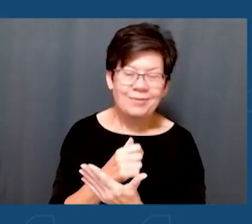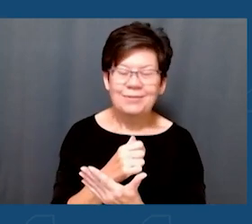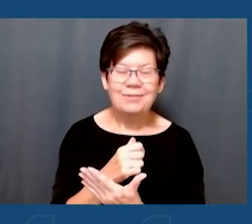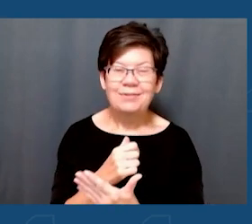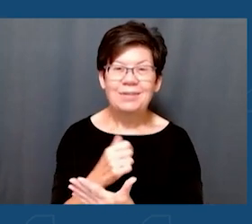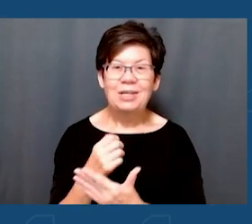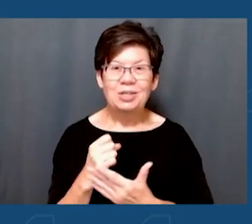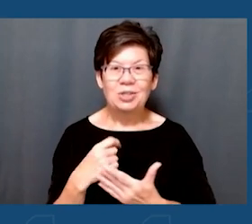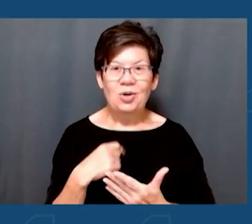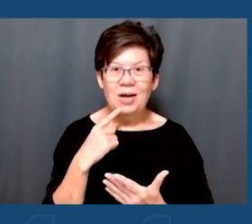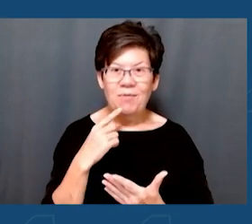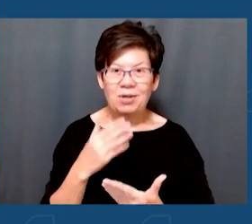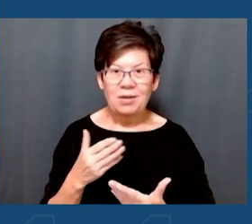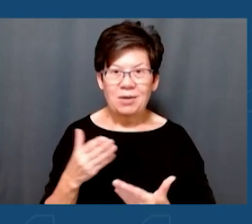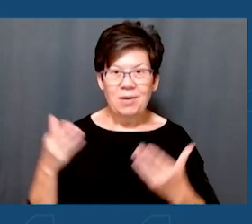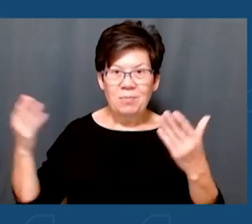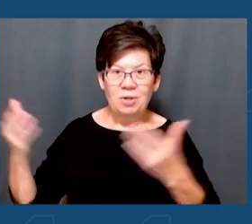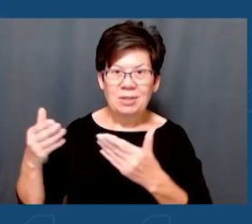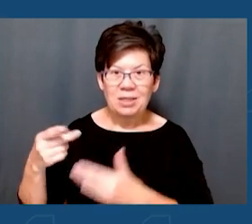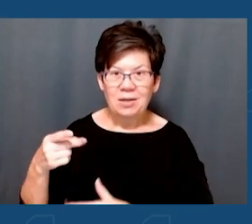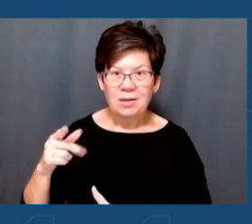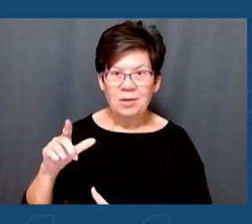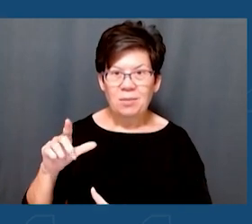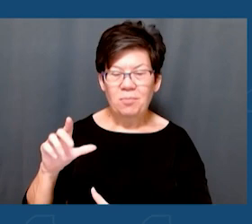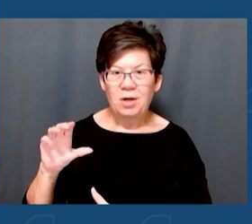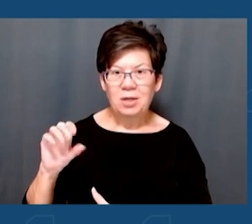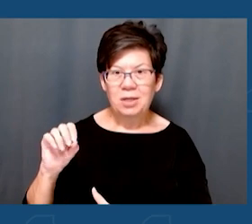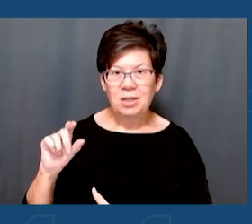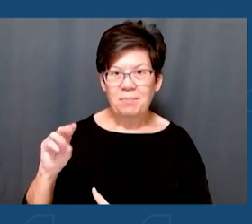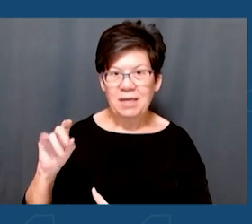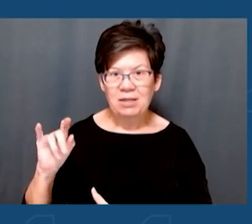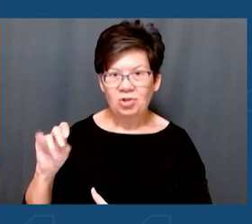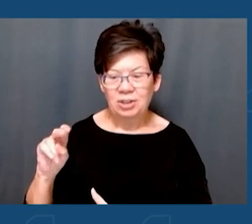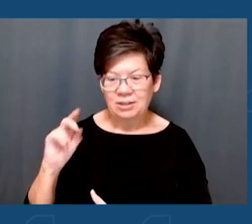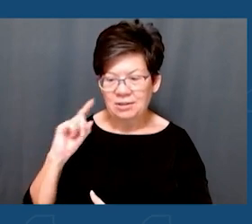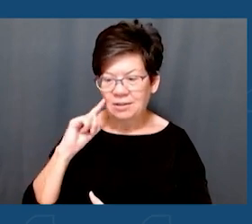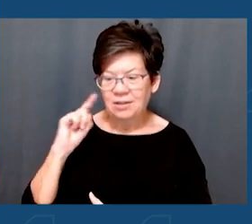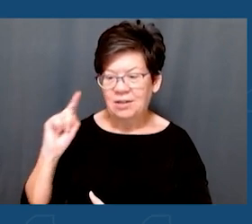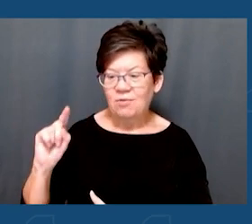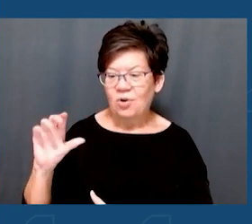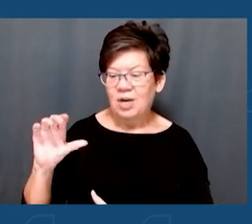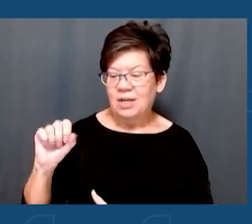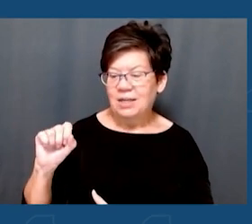make a presentation of a proclamation to Casimiro Rodriguez for all of his work